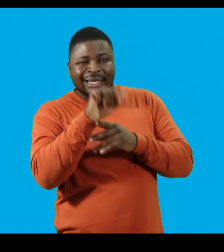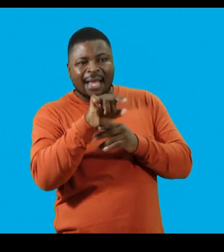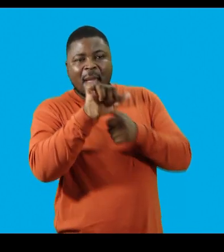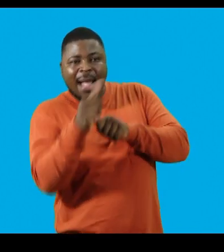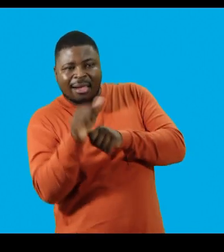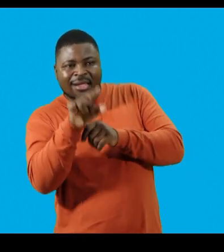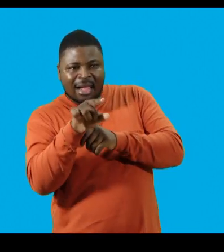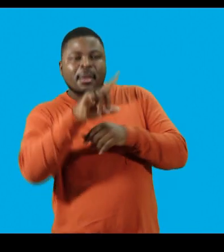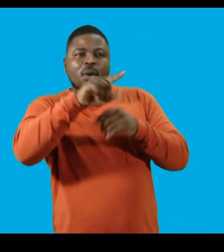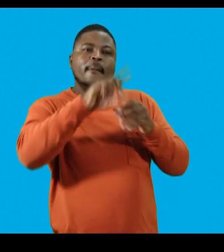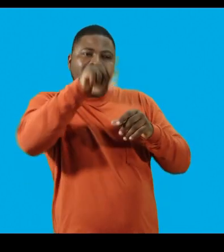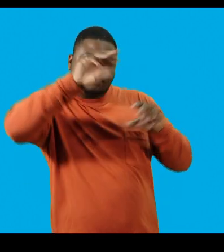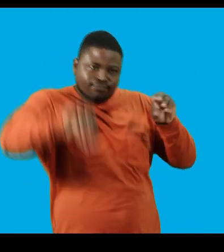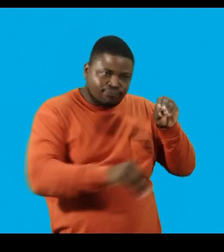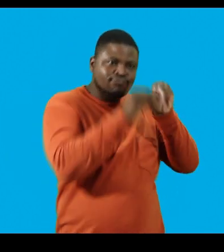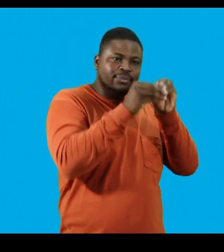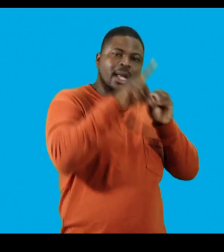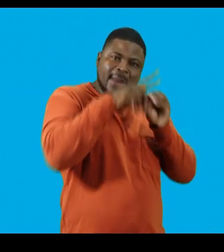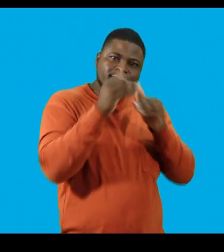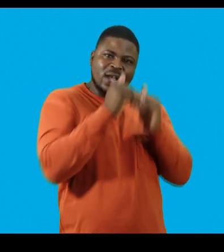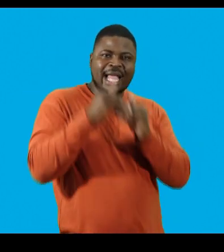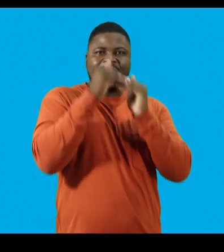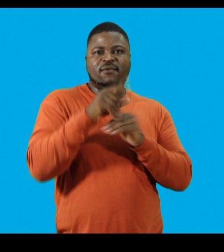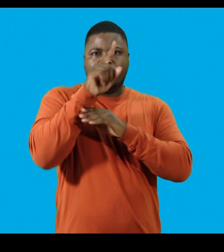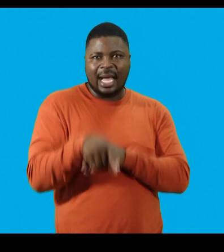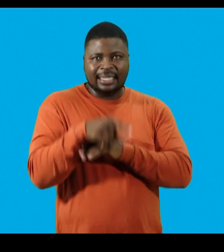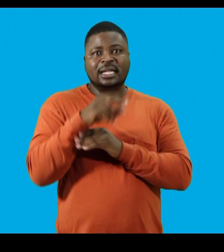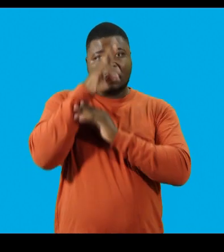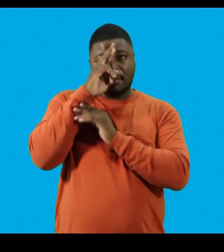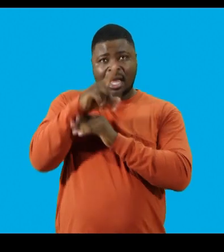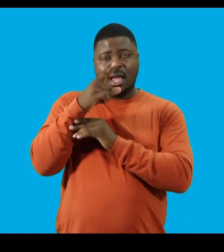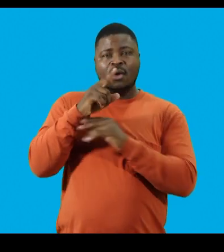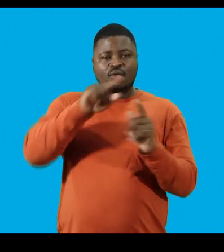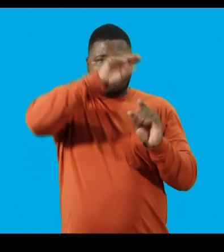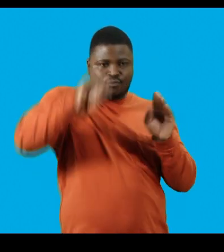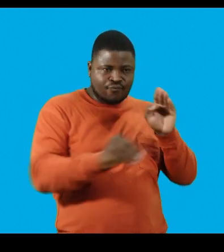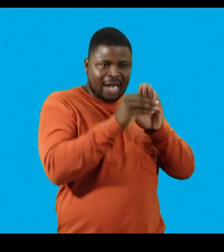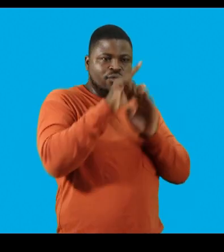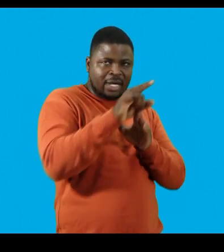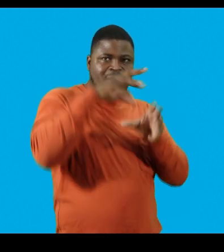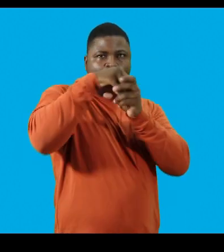Remember, we don't always round to 2 decimals, we round in context.